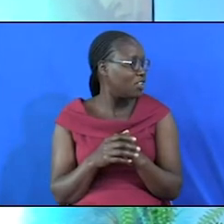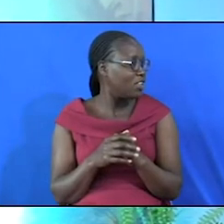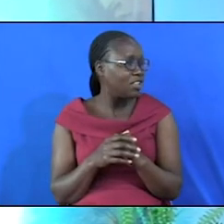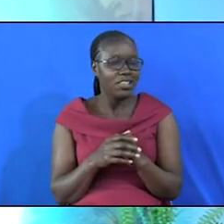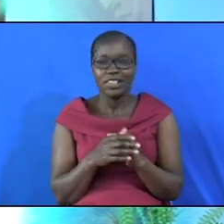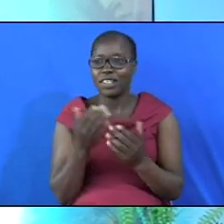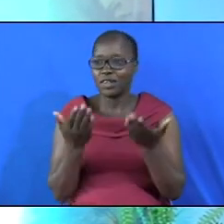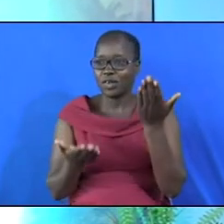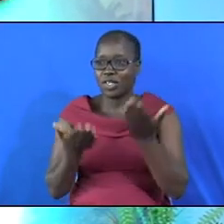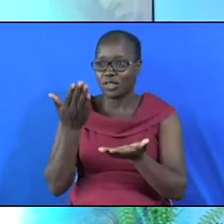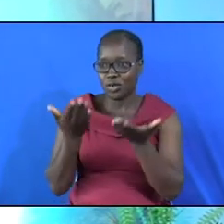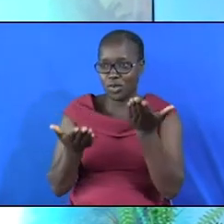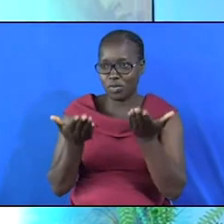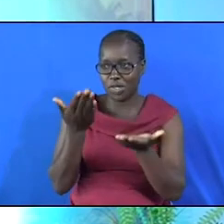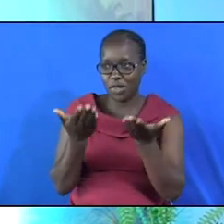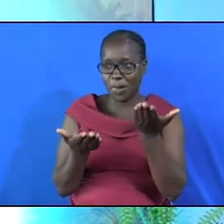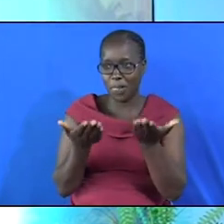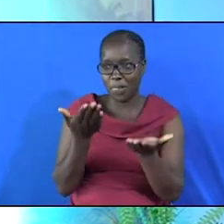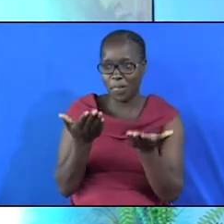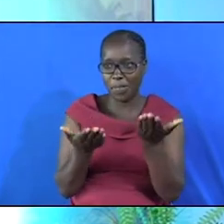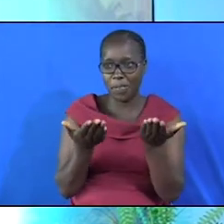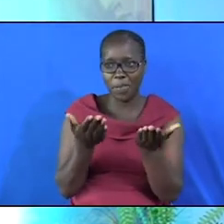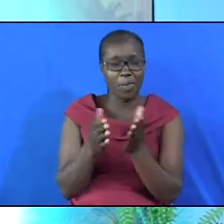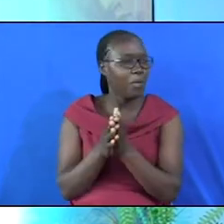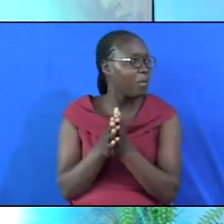So, Elder, come. Elder, come.